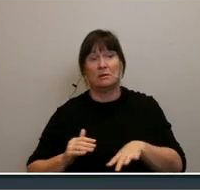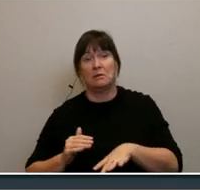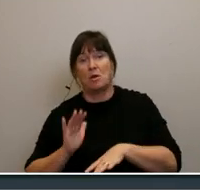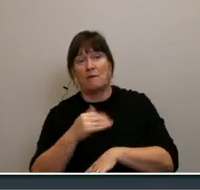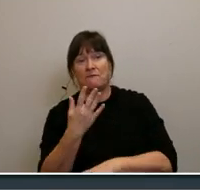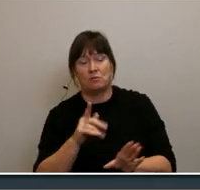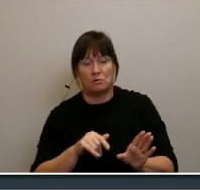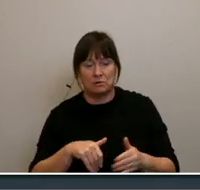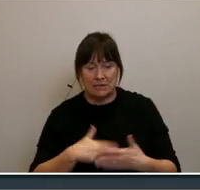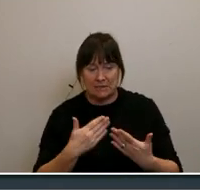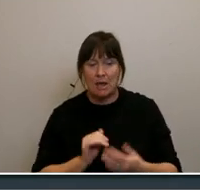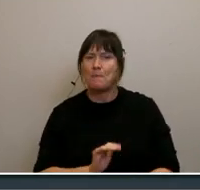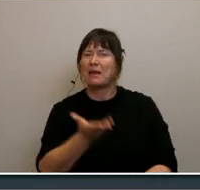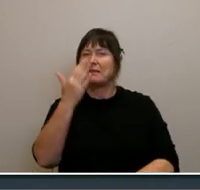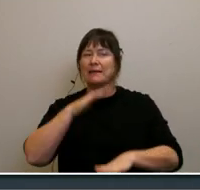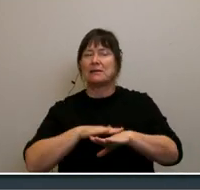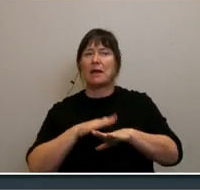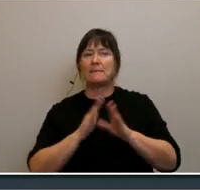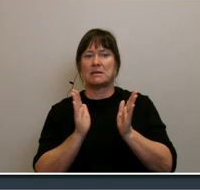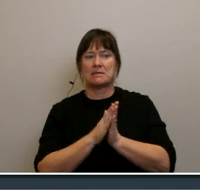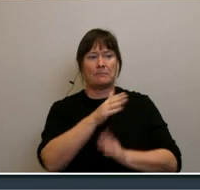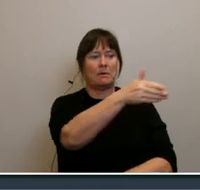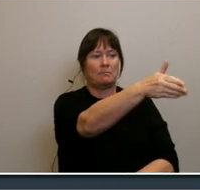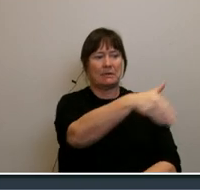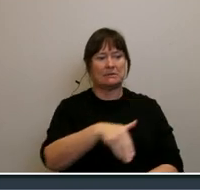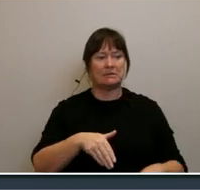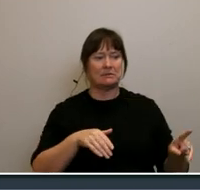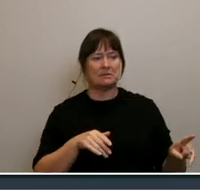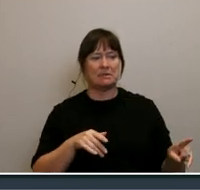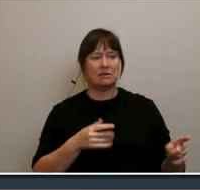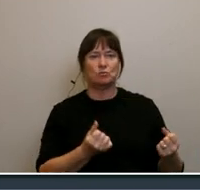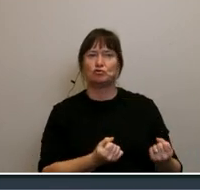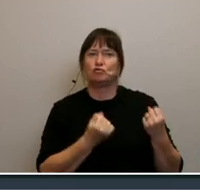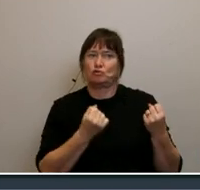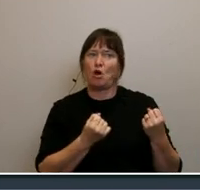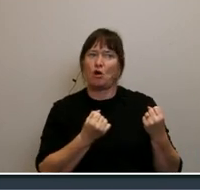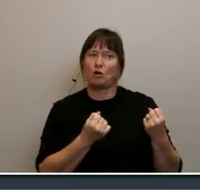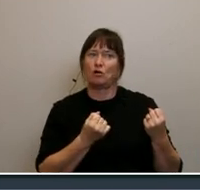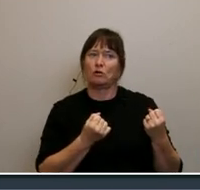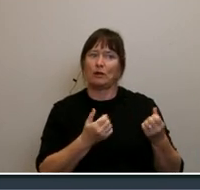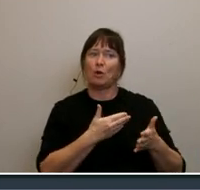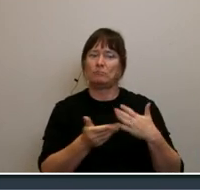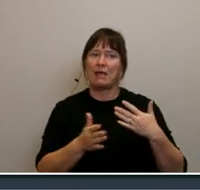This was a time back then when Napier beaches were intact and resilient to extreme